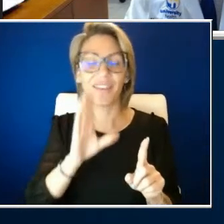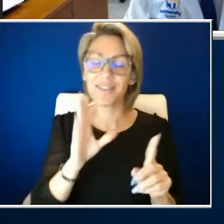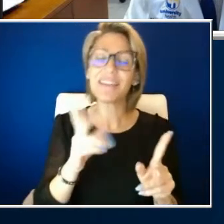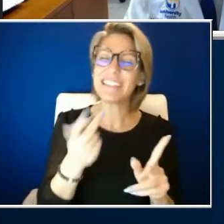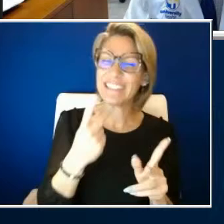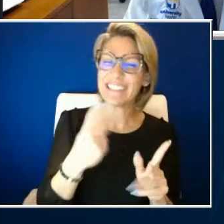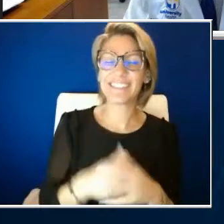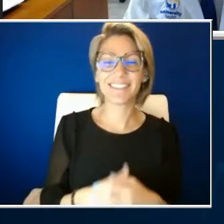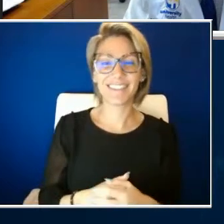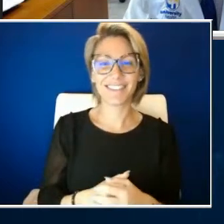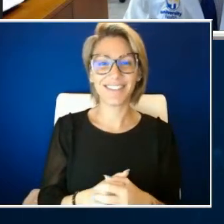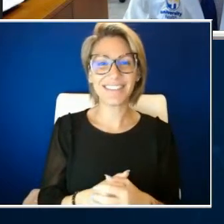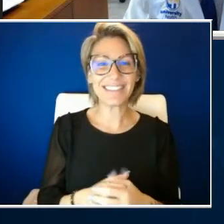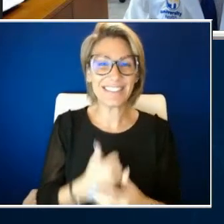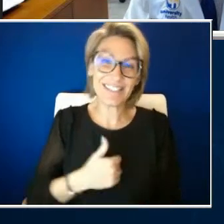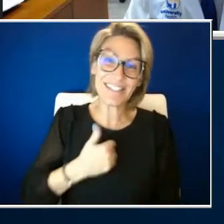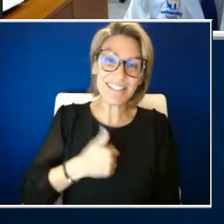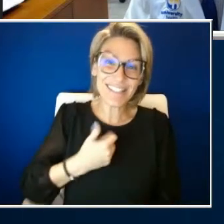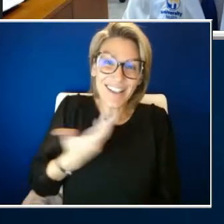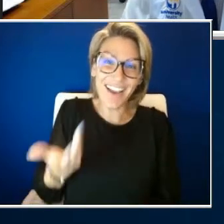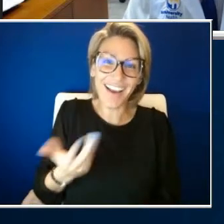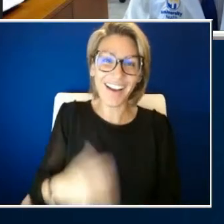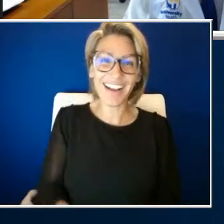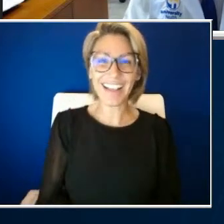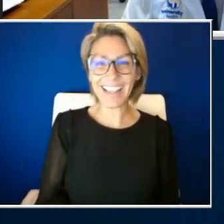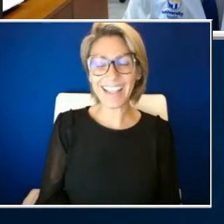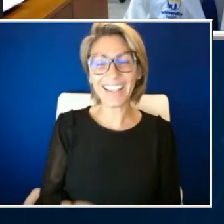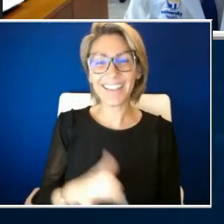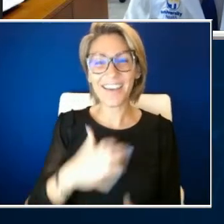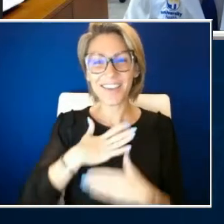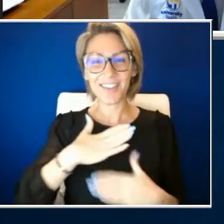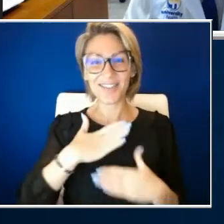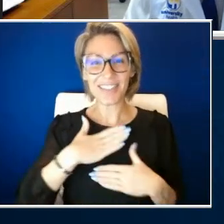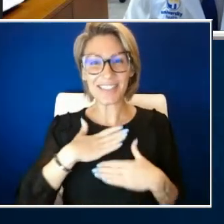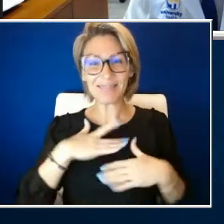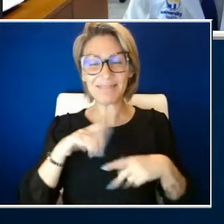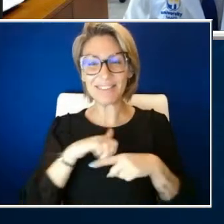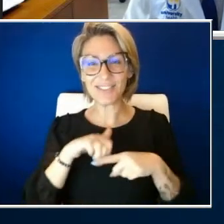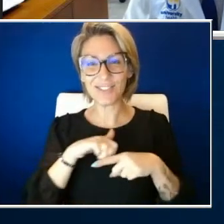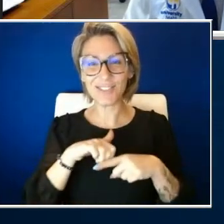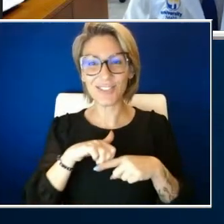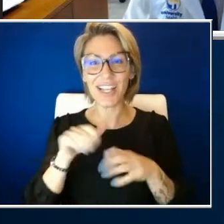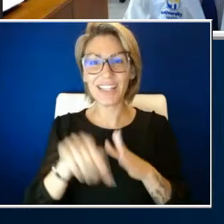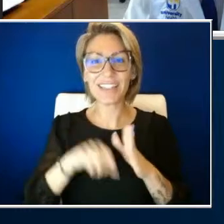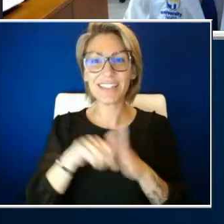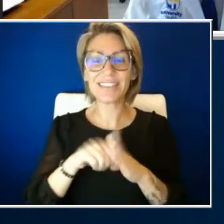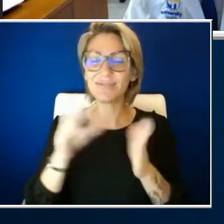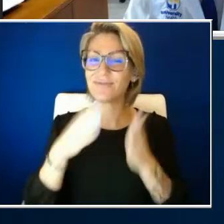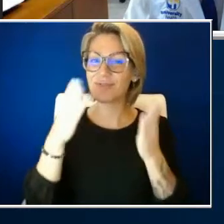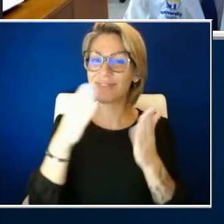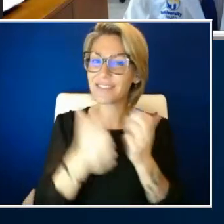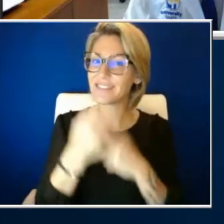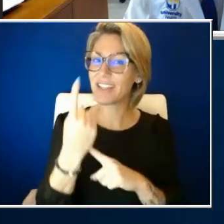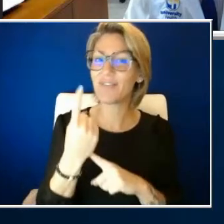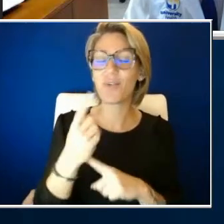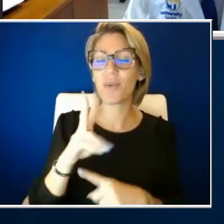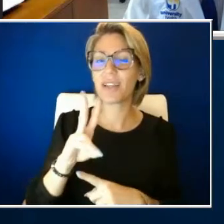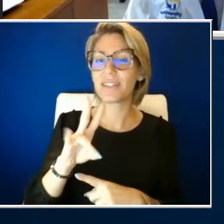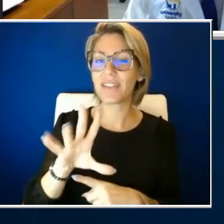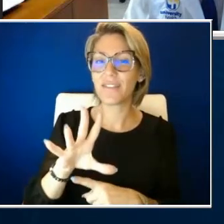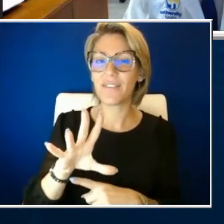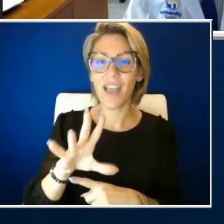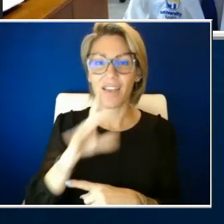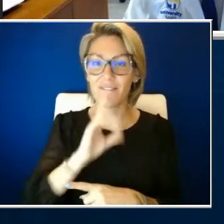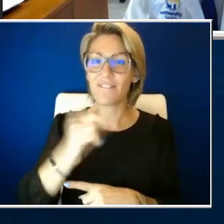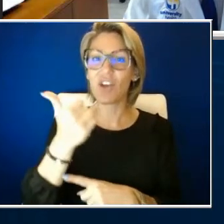upcoming respiratory viral season, the CDC recommends everyone ages 75 and older receive the RSV vaccine, and